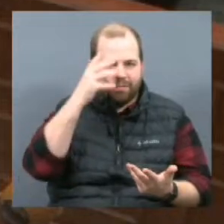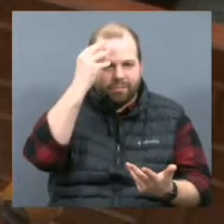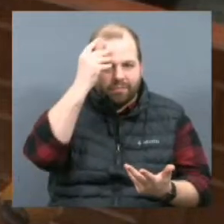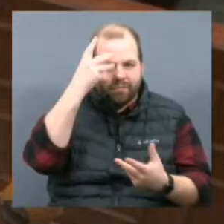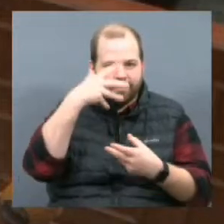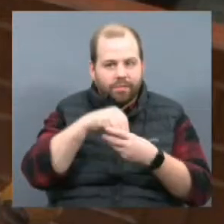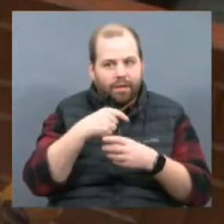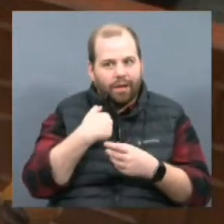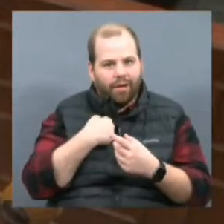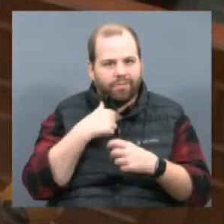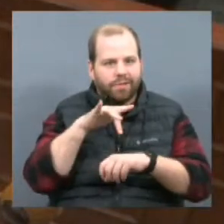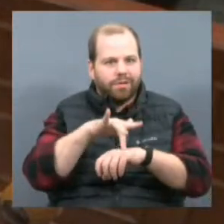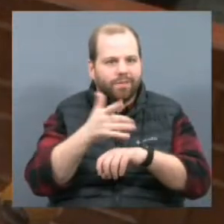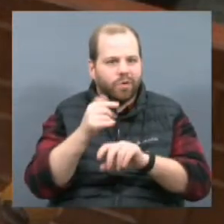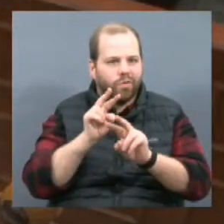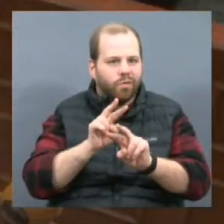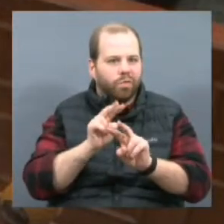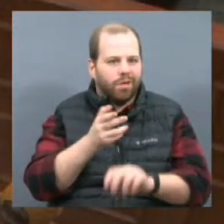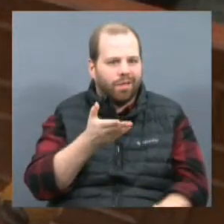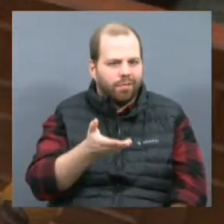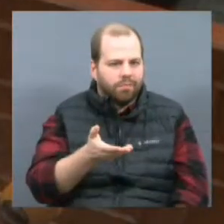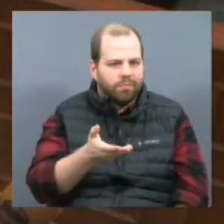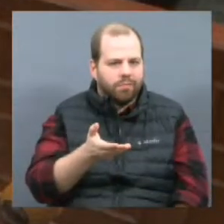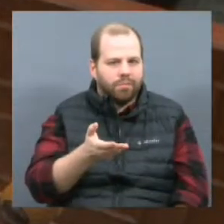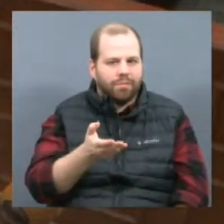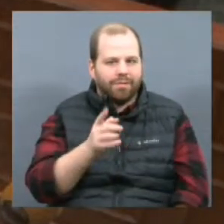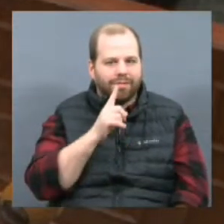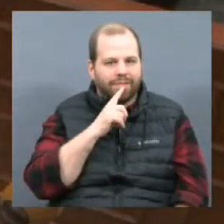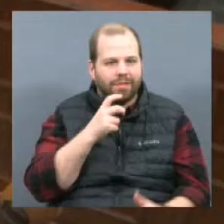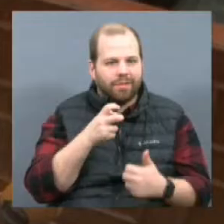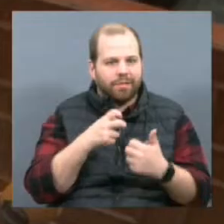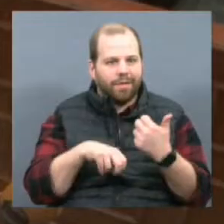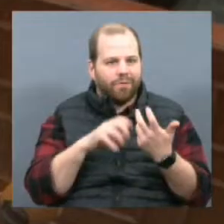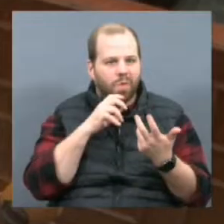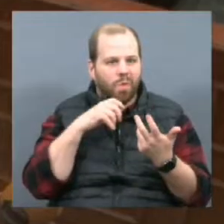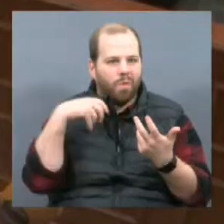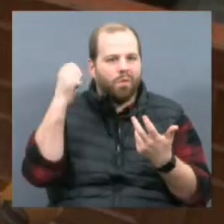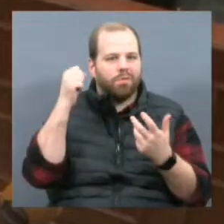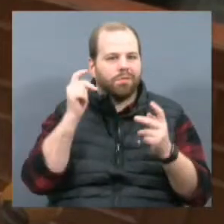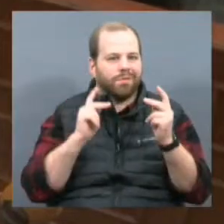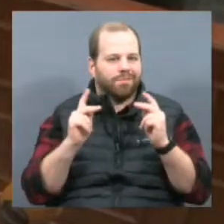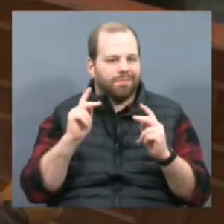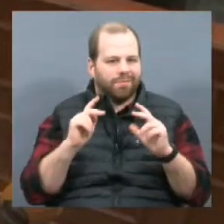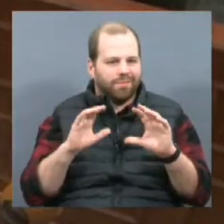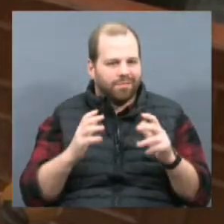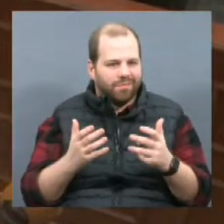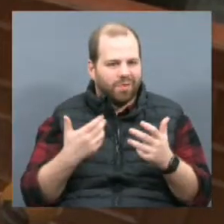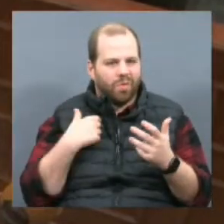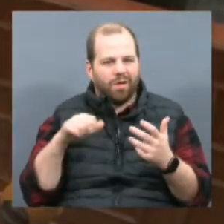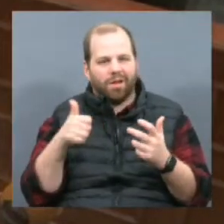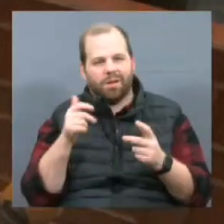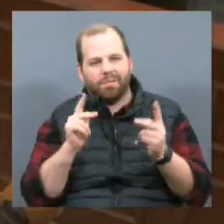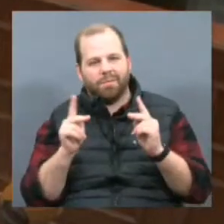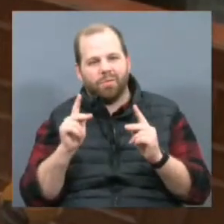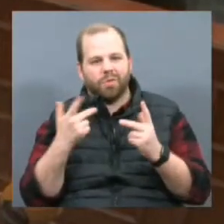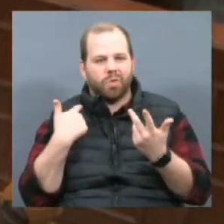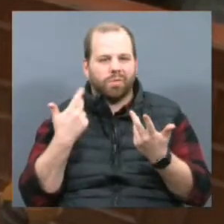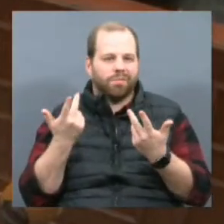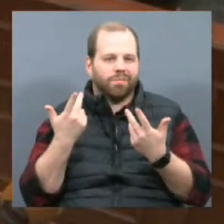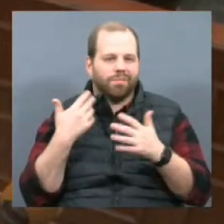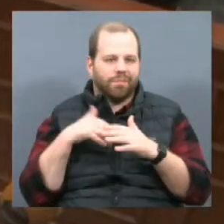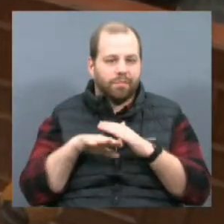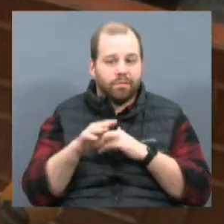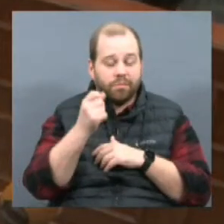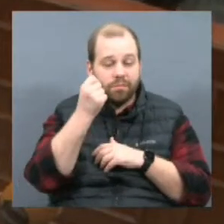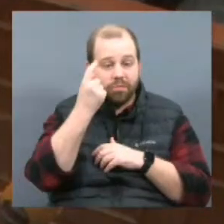to a funeral at Holy Souls before, you know, and it's tough, especially for the elderly or you know, other folks to move in the parking lot, and I